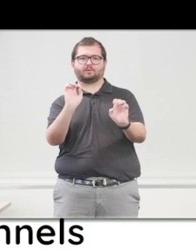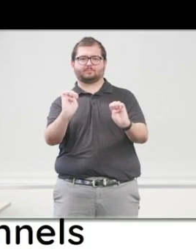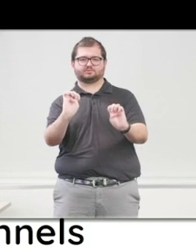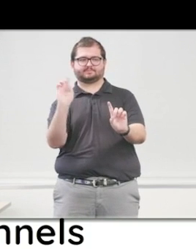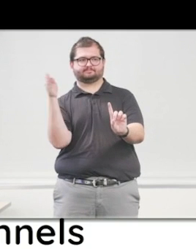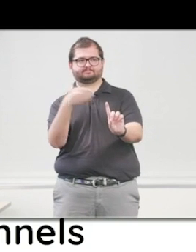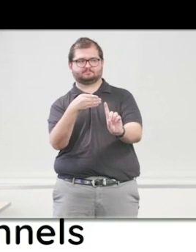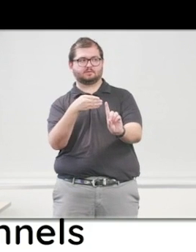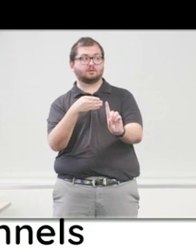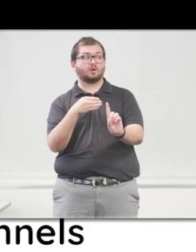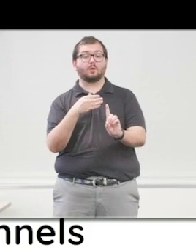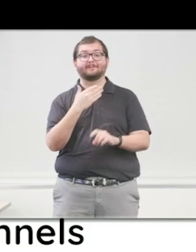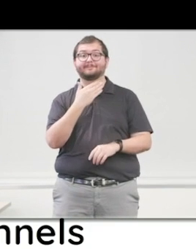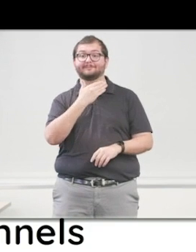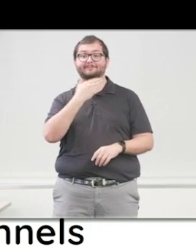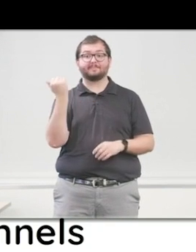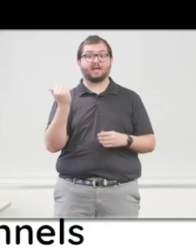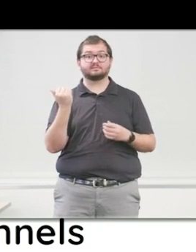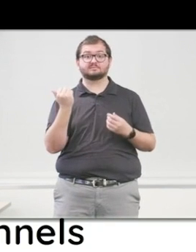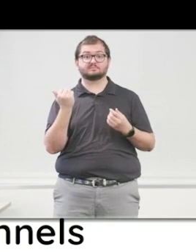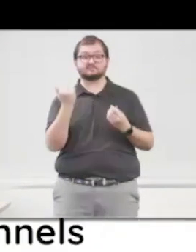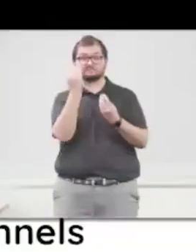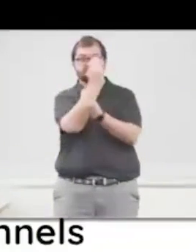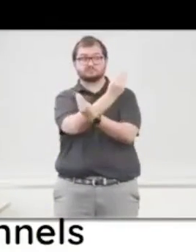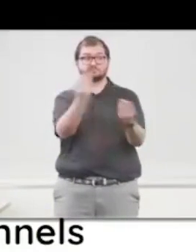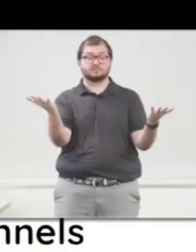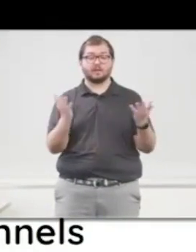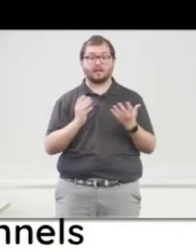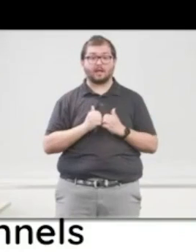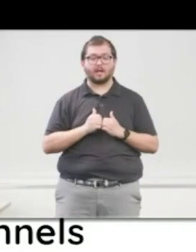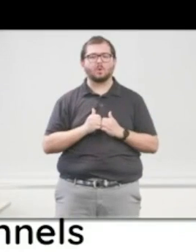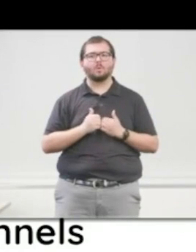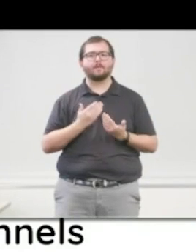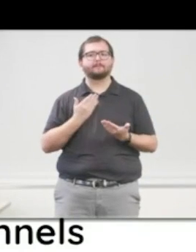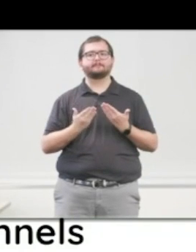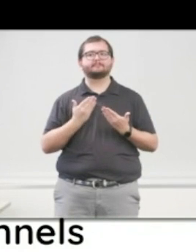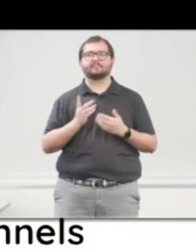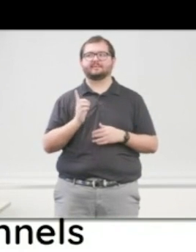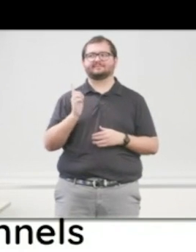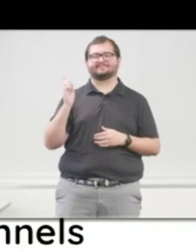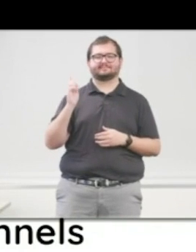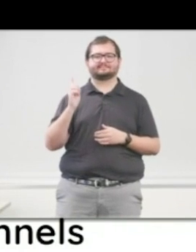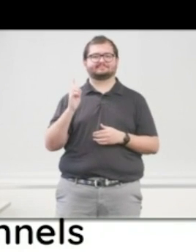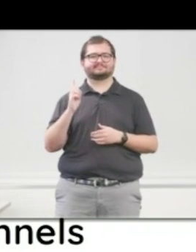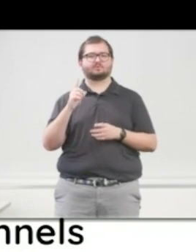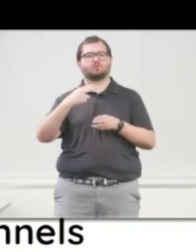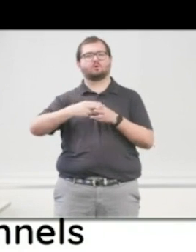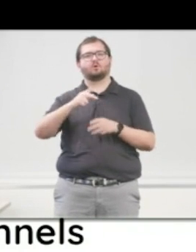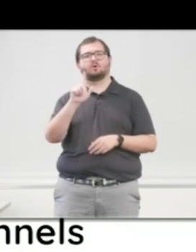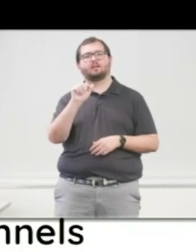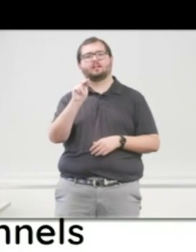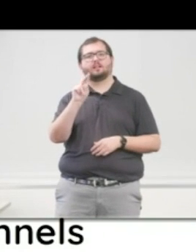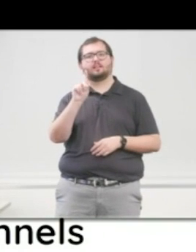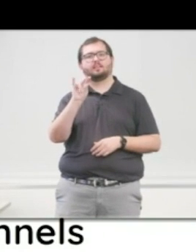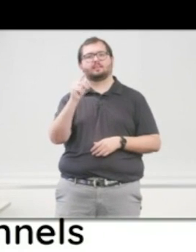to get information out to the public is maybe you have this landing page already created with these channels that